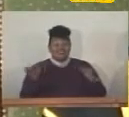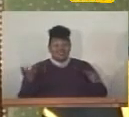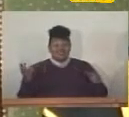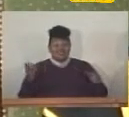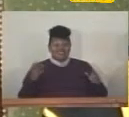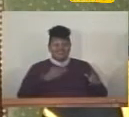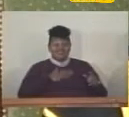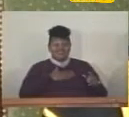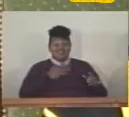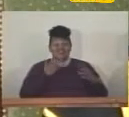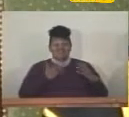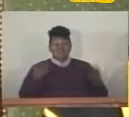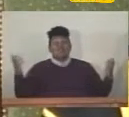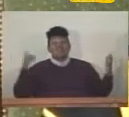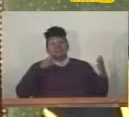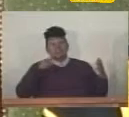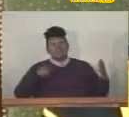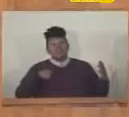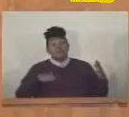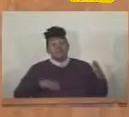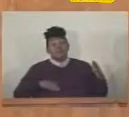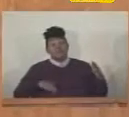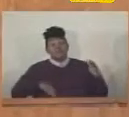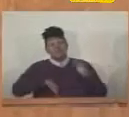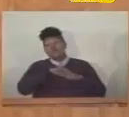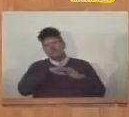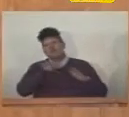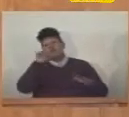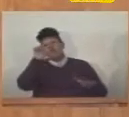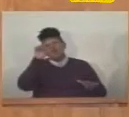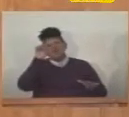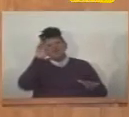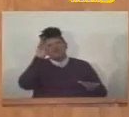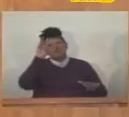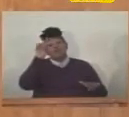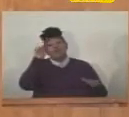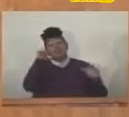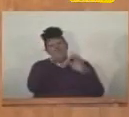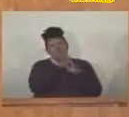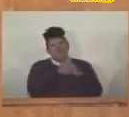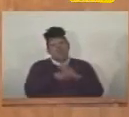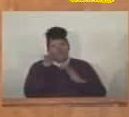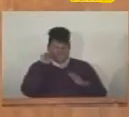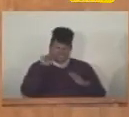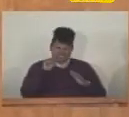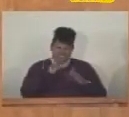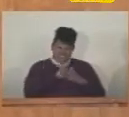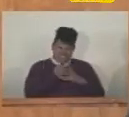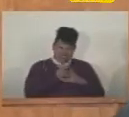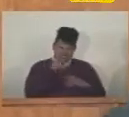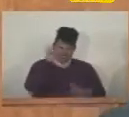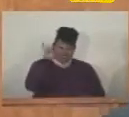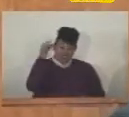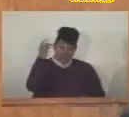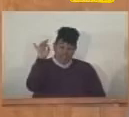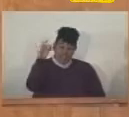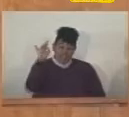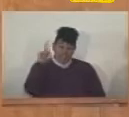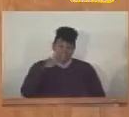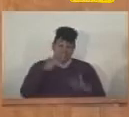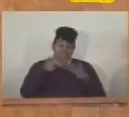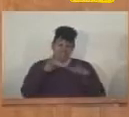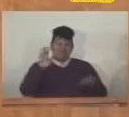My source telling me at a minimum 161 murders for January 2018. Divide that